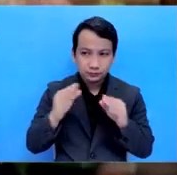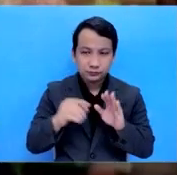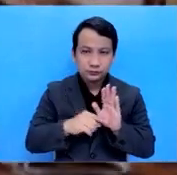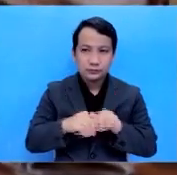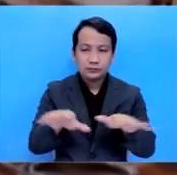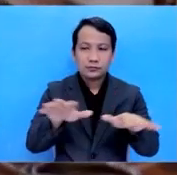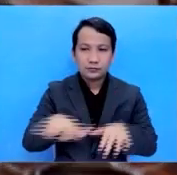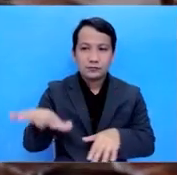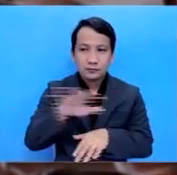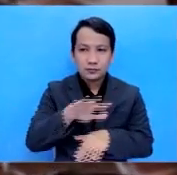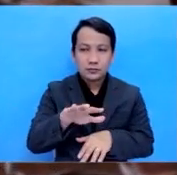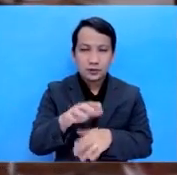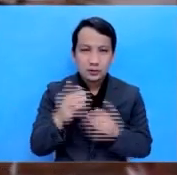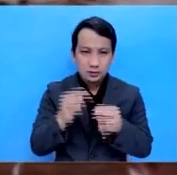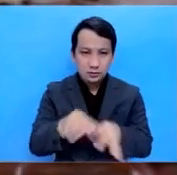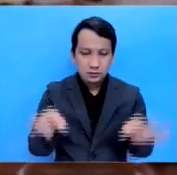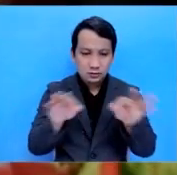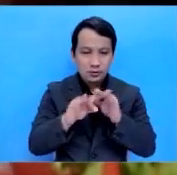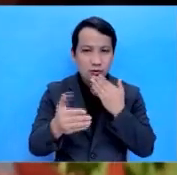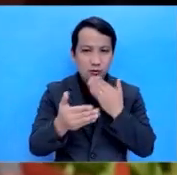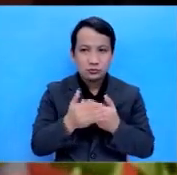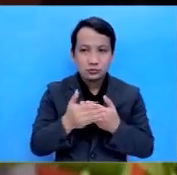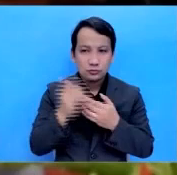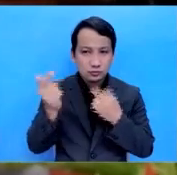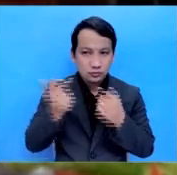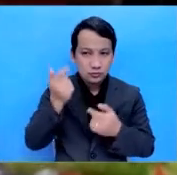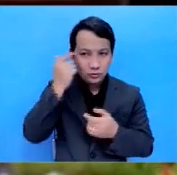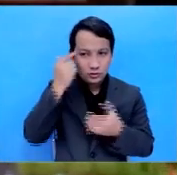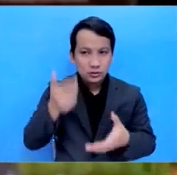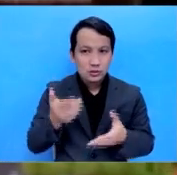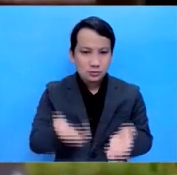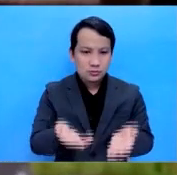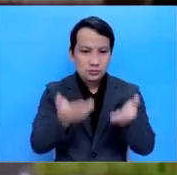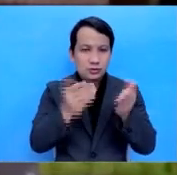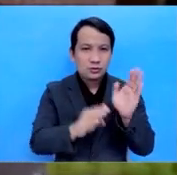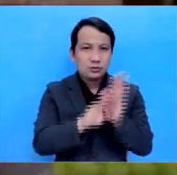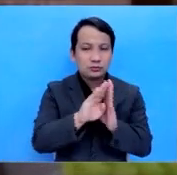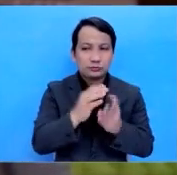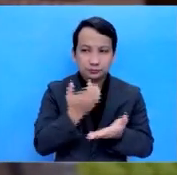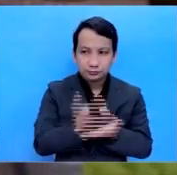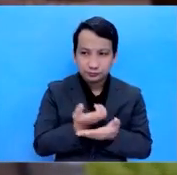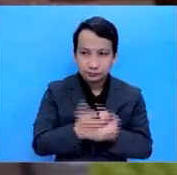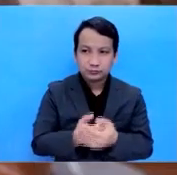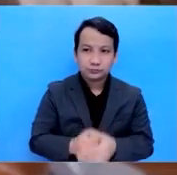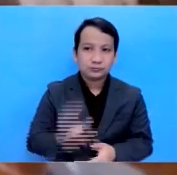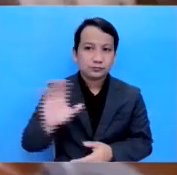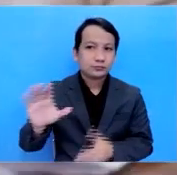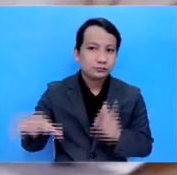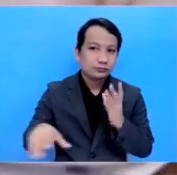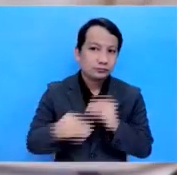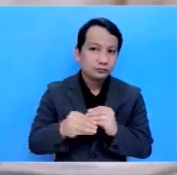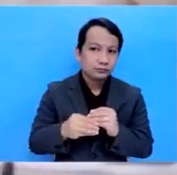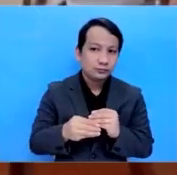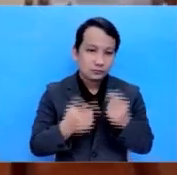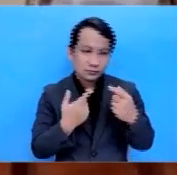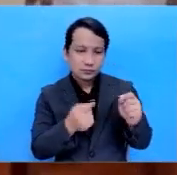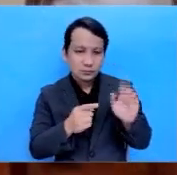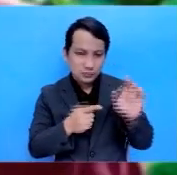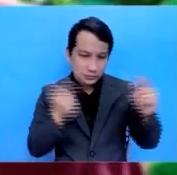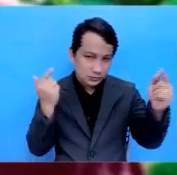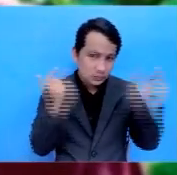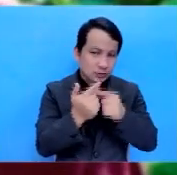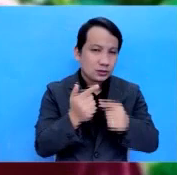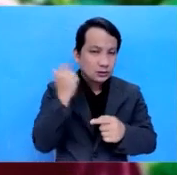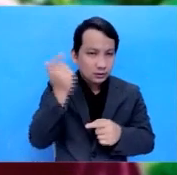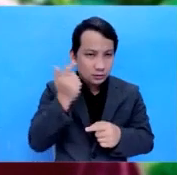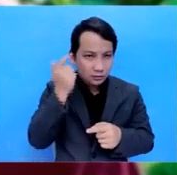ang pagkakaroon ng good governance para maibangon ang ekonomiya. He's going to try to improve the governance of